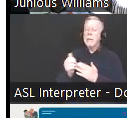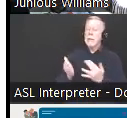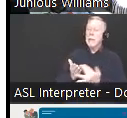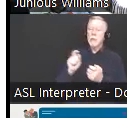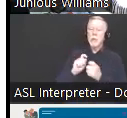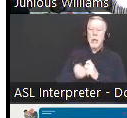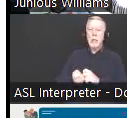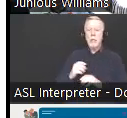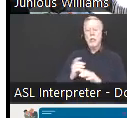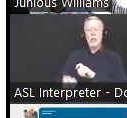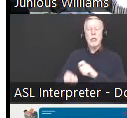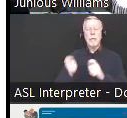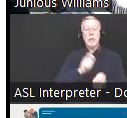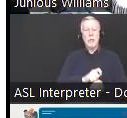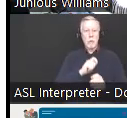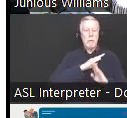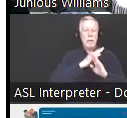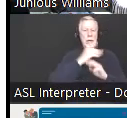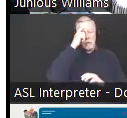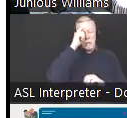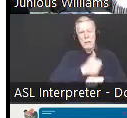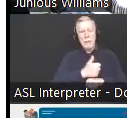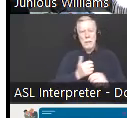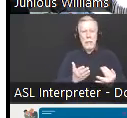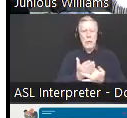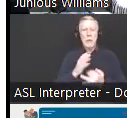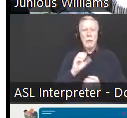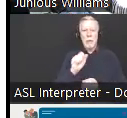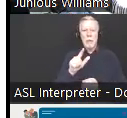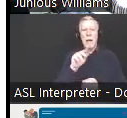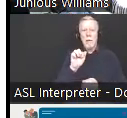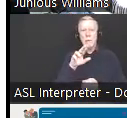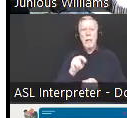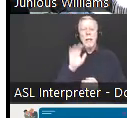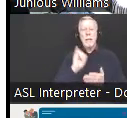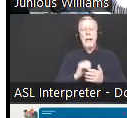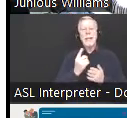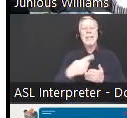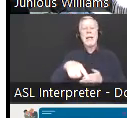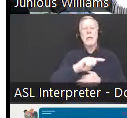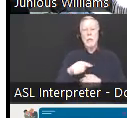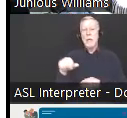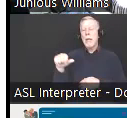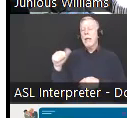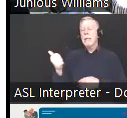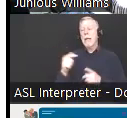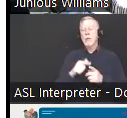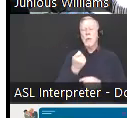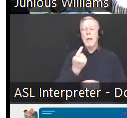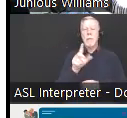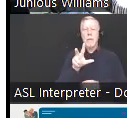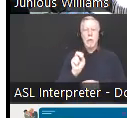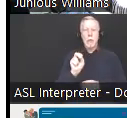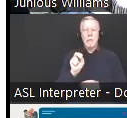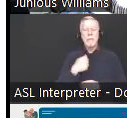Prevention Mindset, brought to you by Caltrin. That is next week from 10 to 11:30. And I think